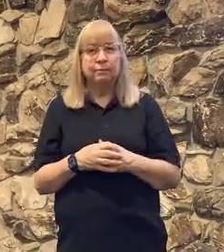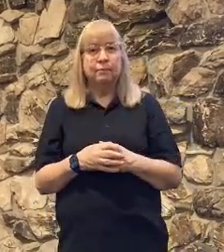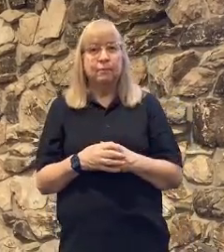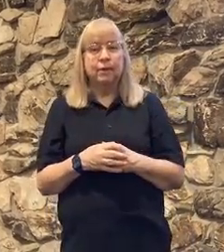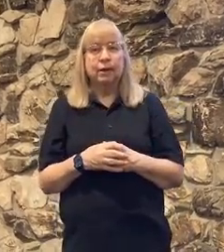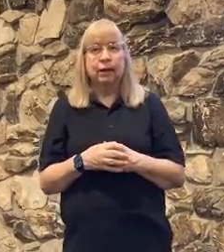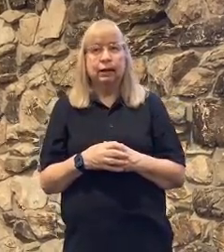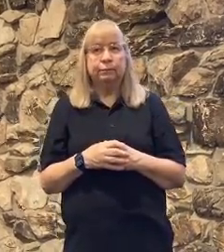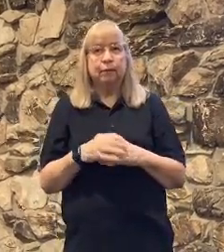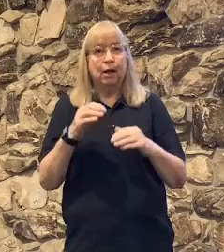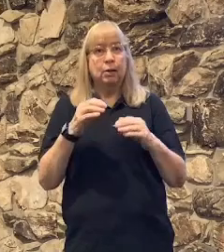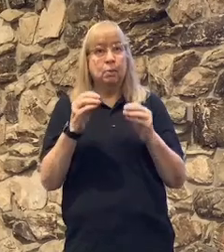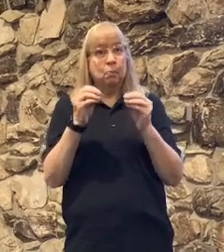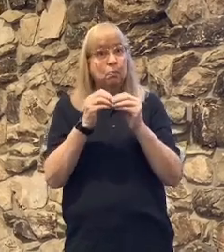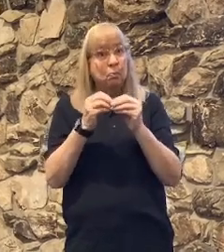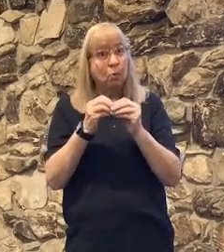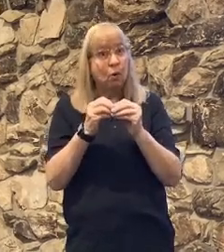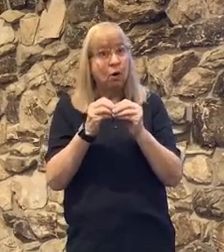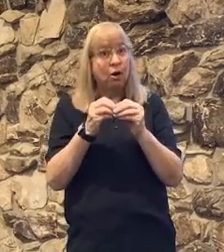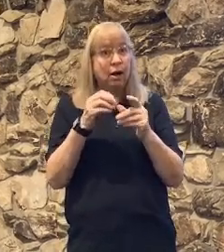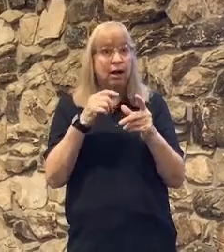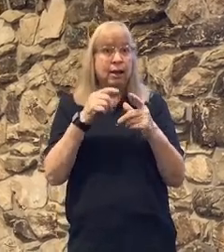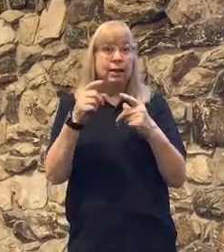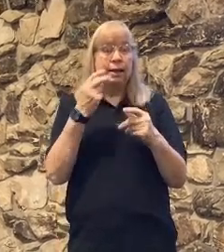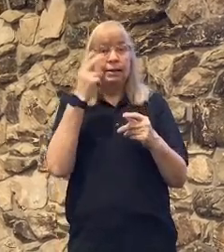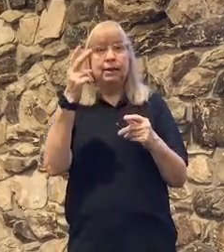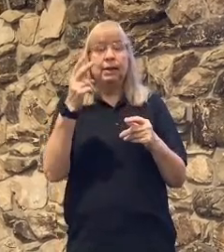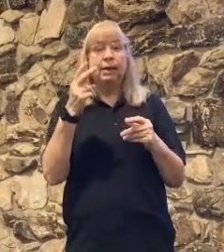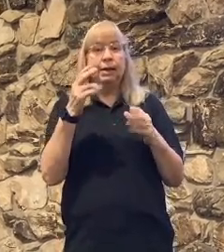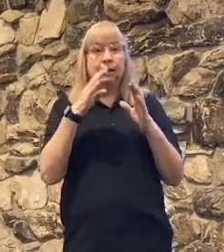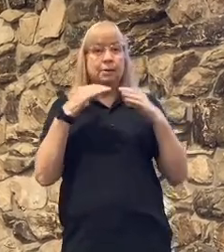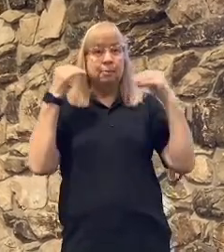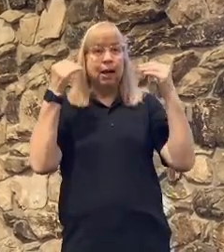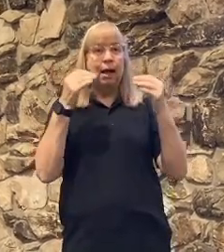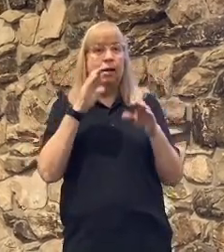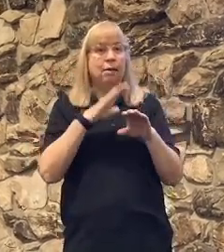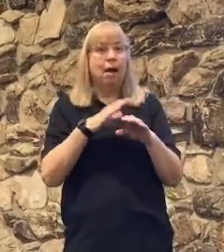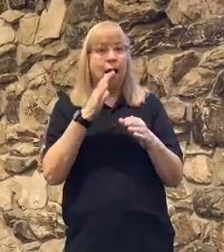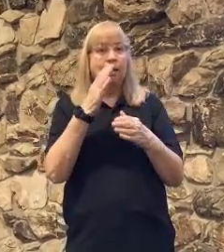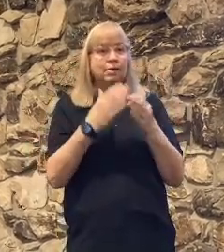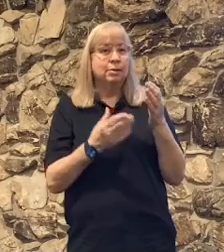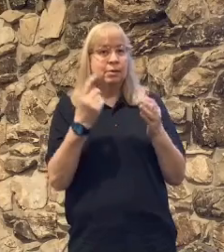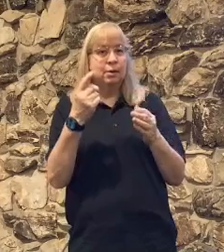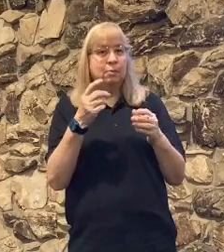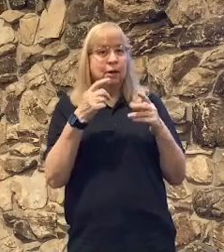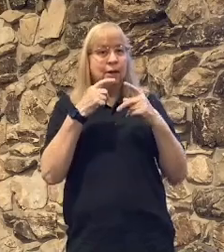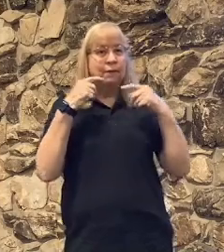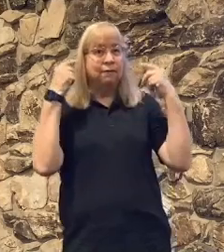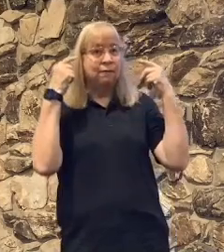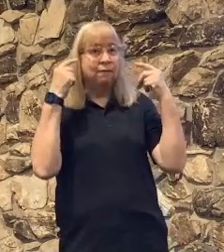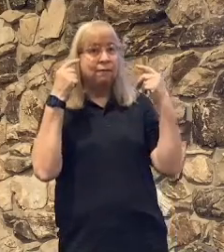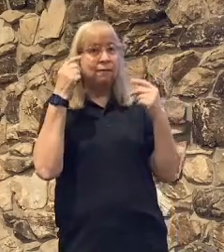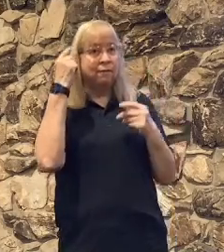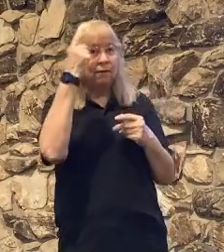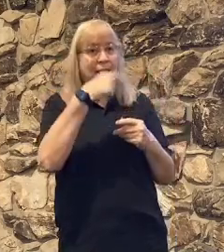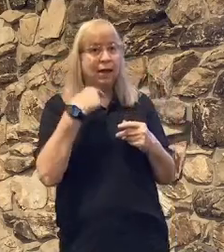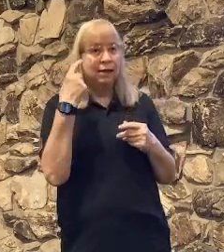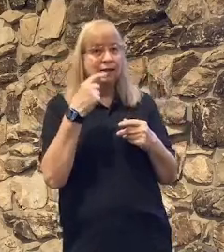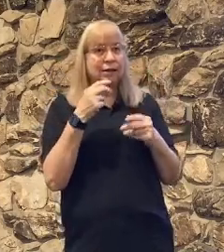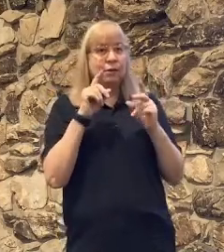It's deeper than just seeing a smile on somebody's face. It's a response to the love that God has